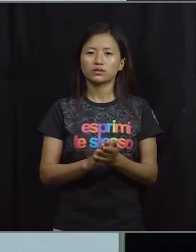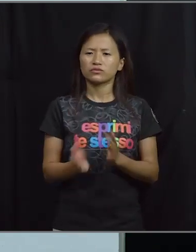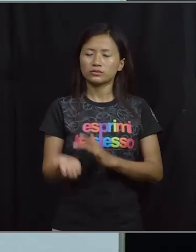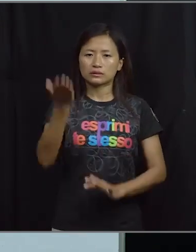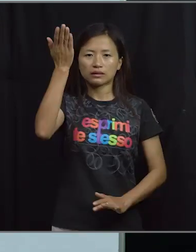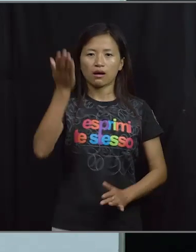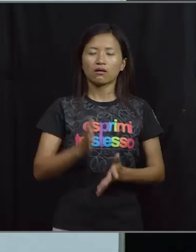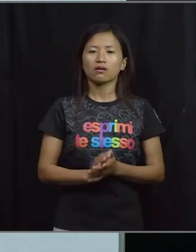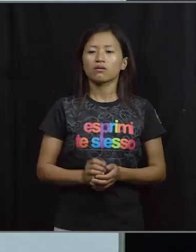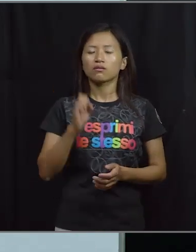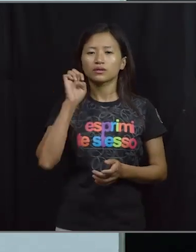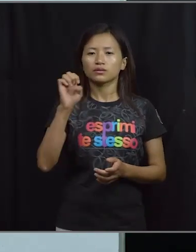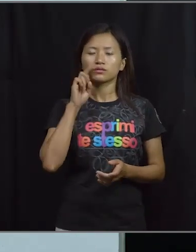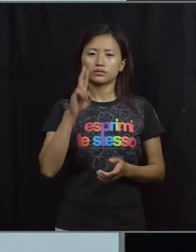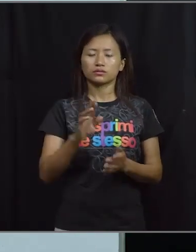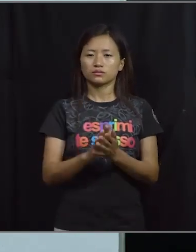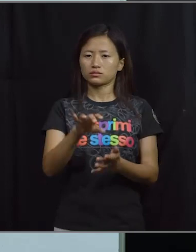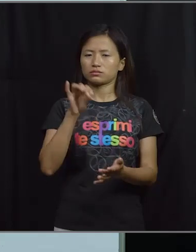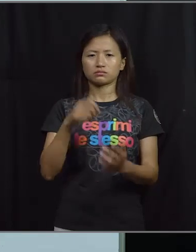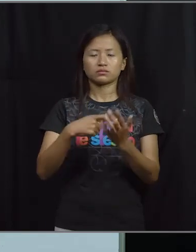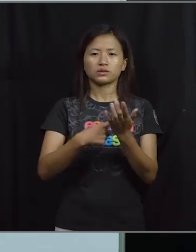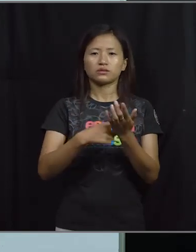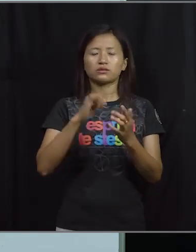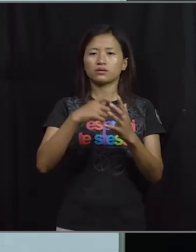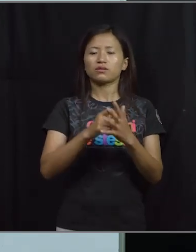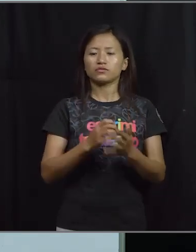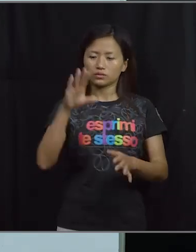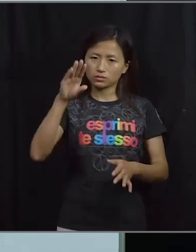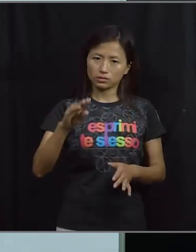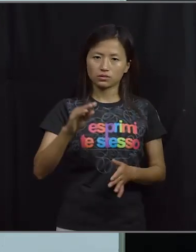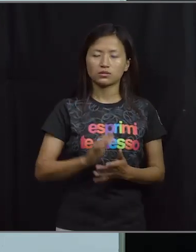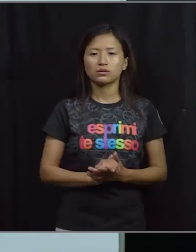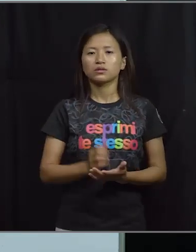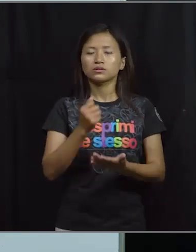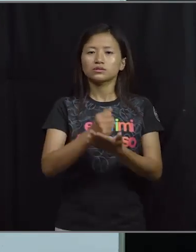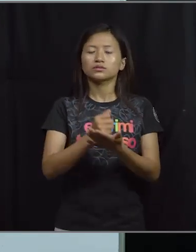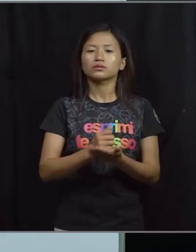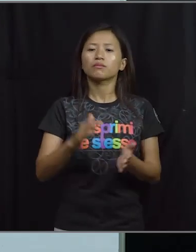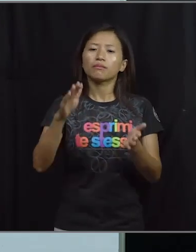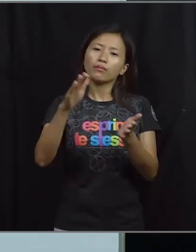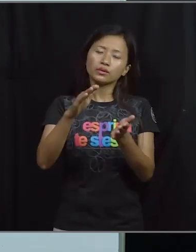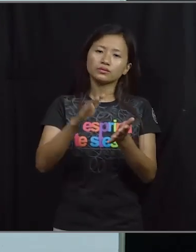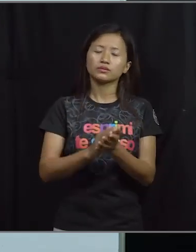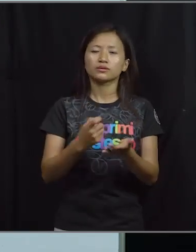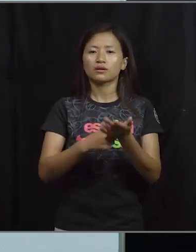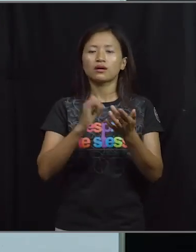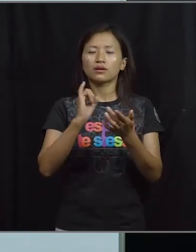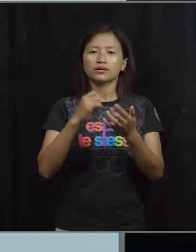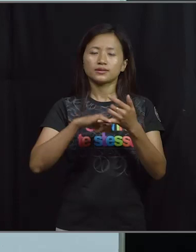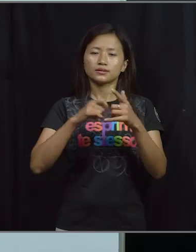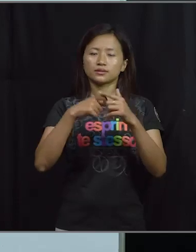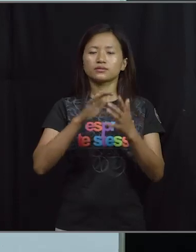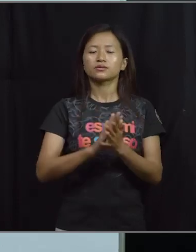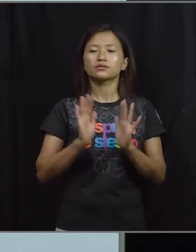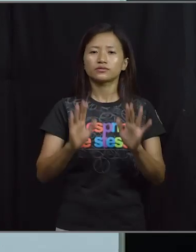very high. He or she also should not take risk which is very low. He should take a moderate risk. So an entrepreneur